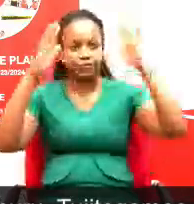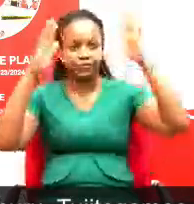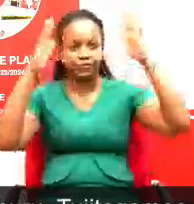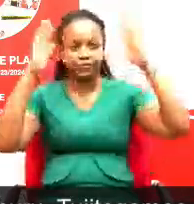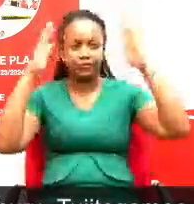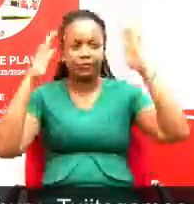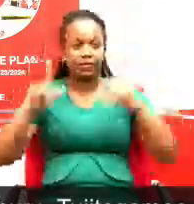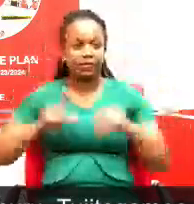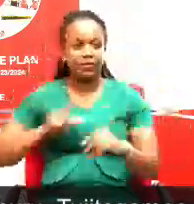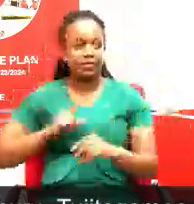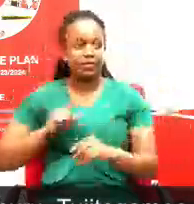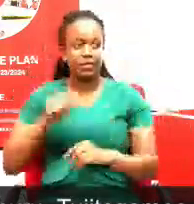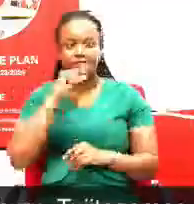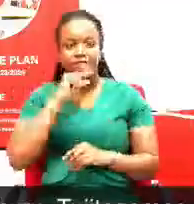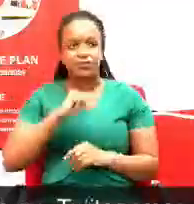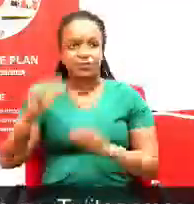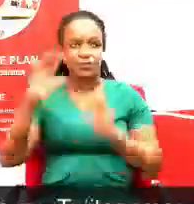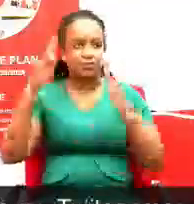gentlemen.